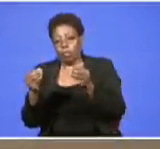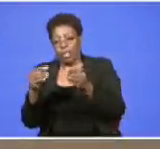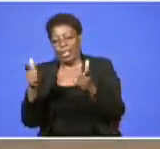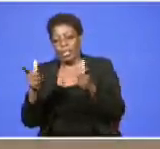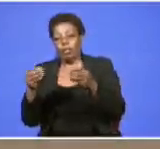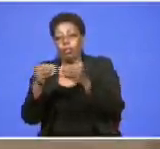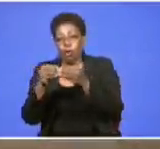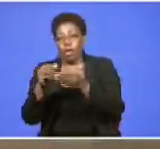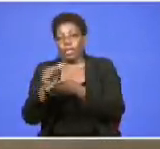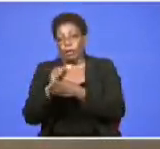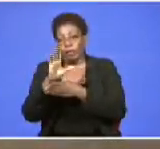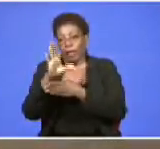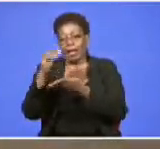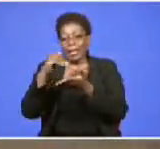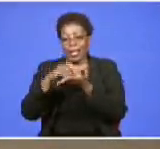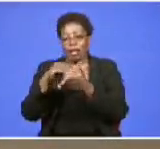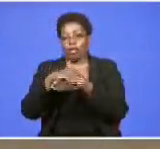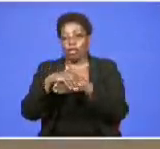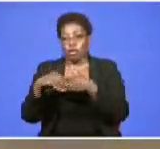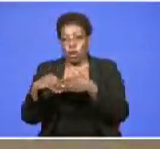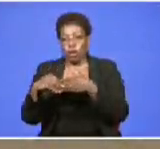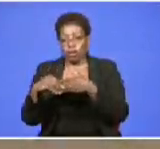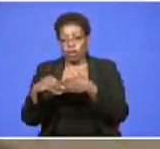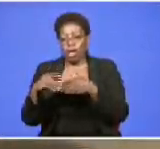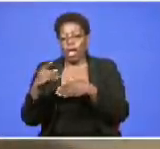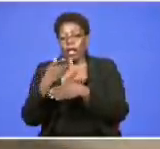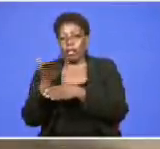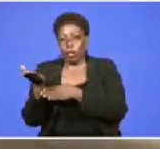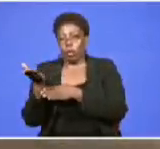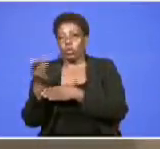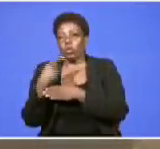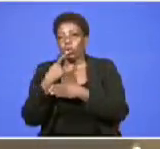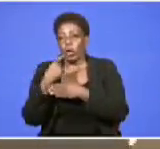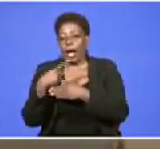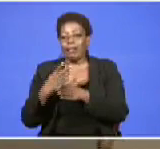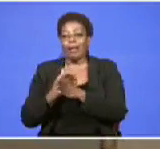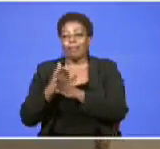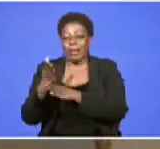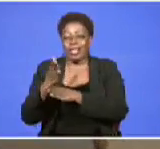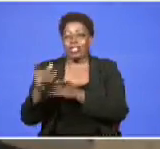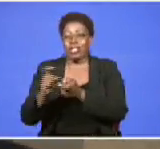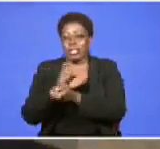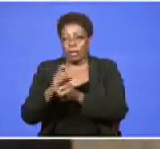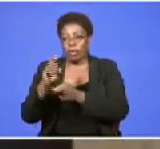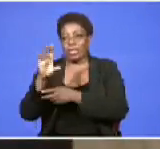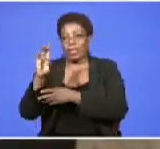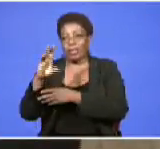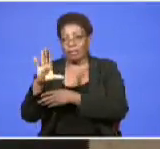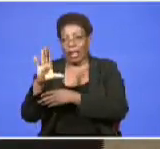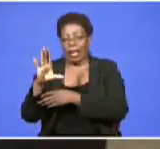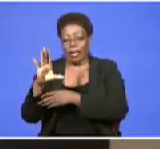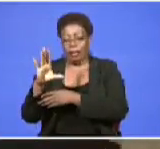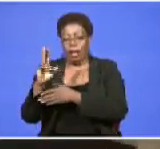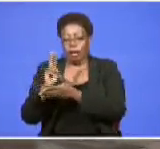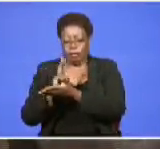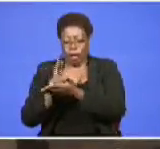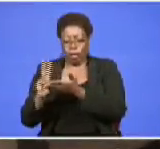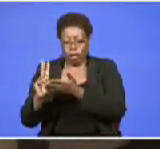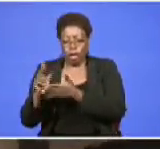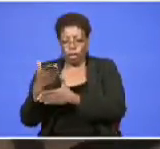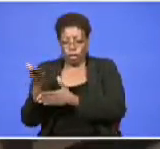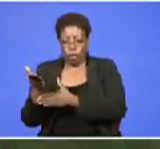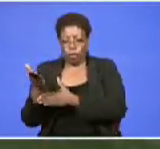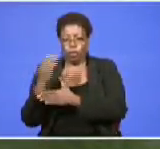for $5,000 in vouchers. Those with major damage will be eligible for $7,500 in vouchers. And those whose